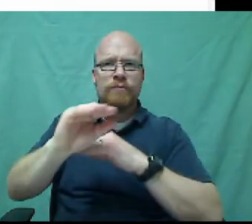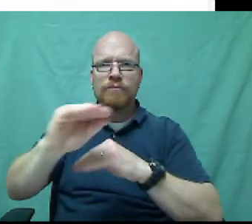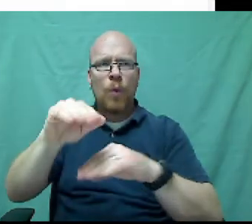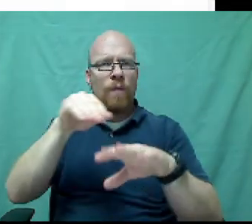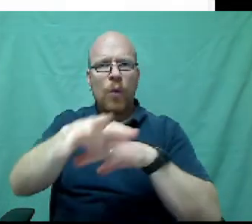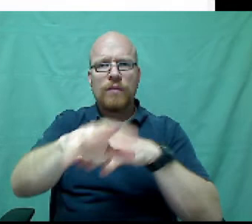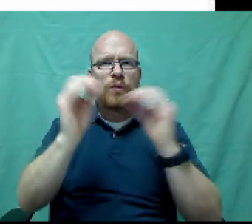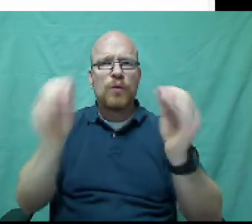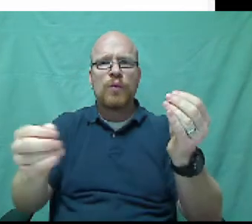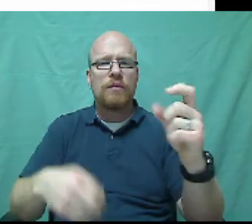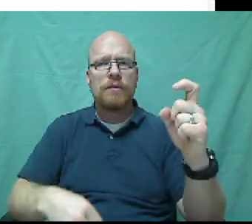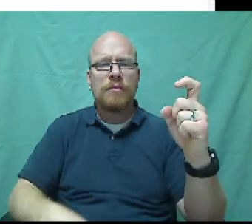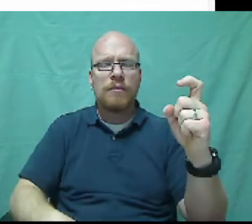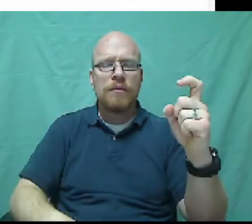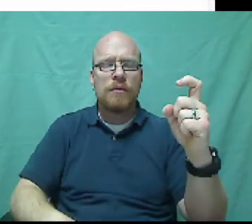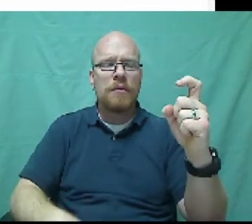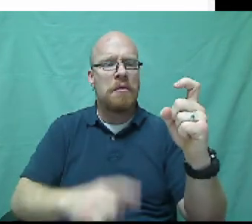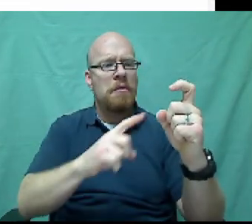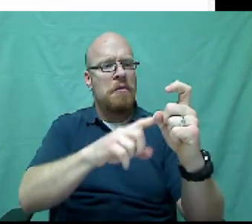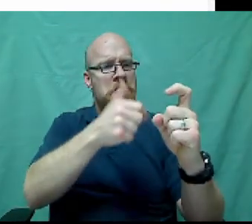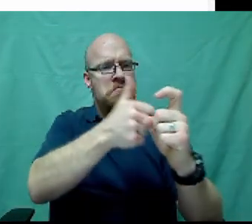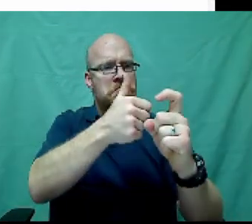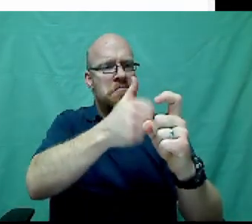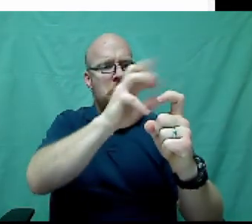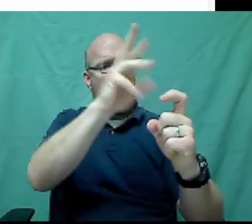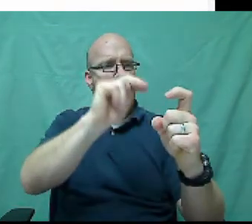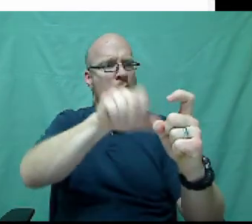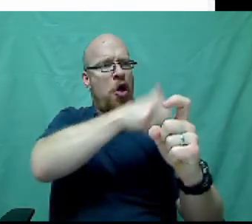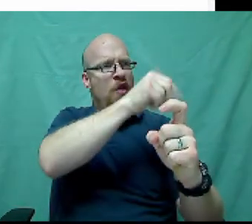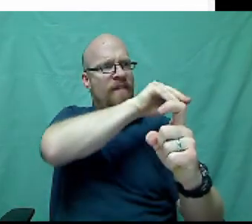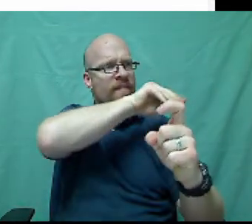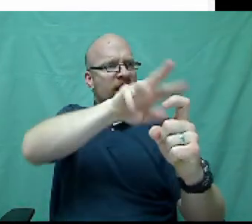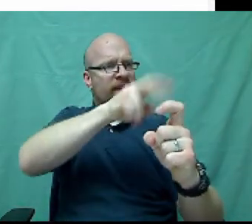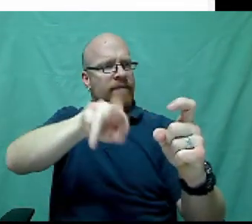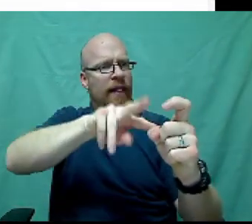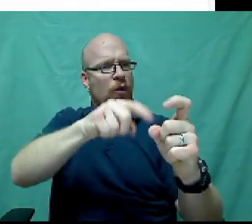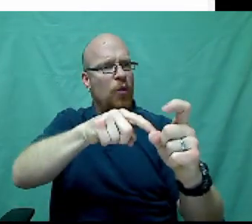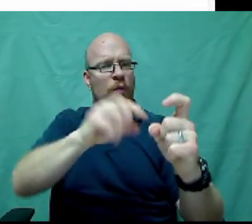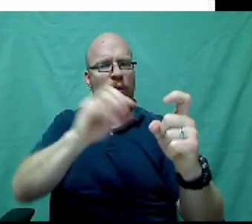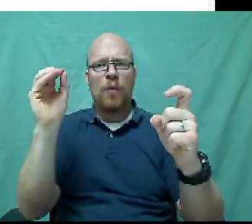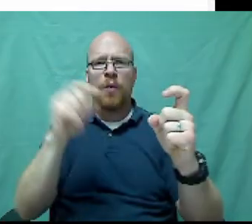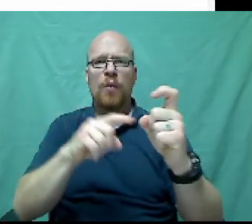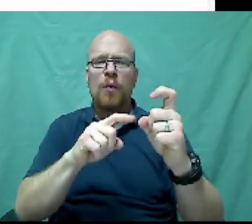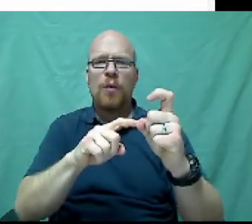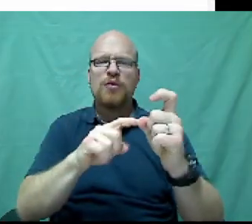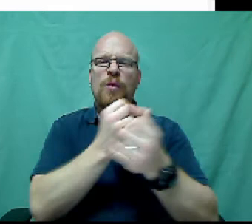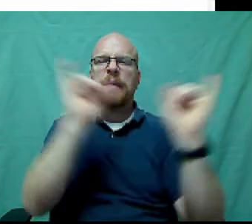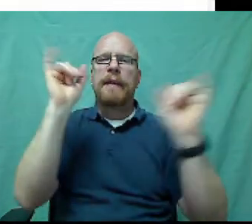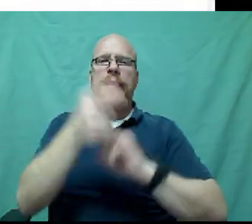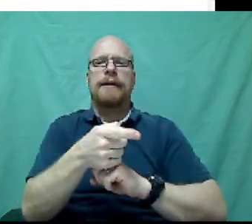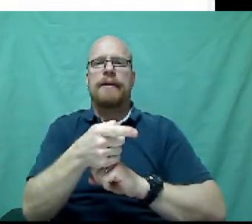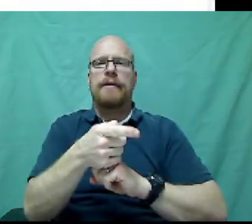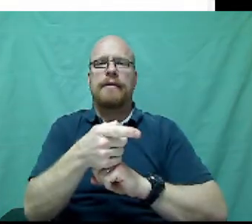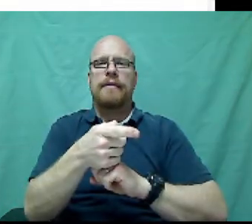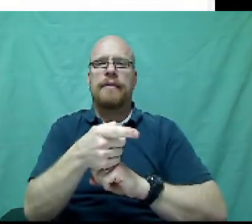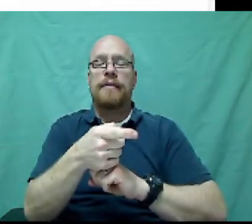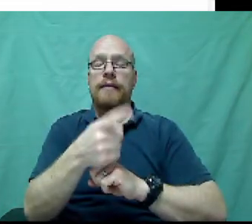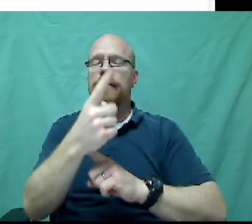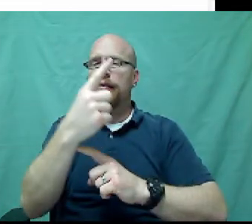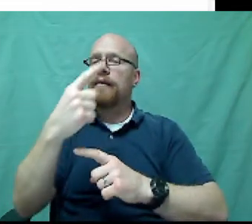else. The x value is the input, okay? It depends on nothing.